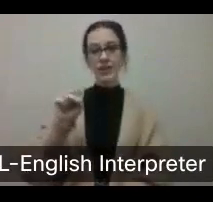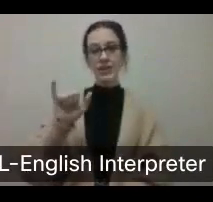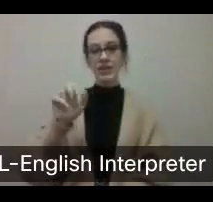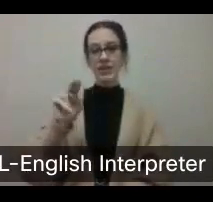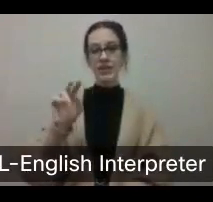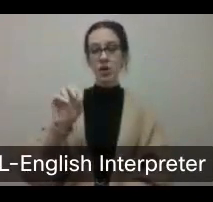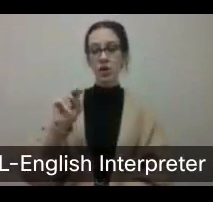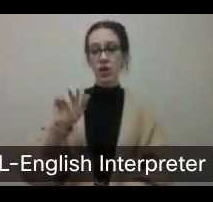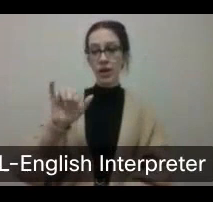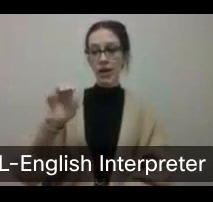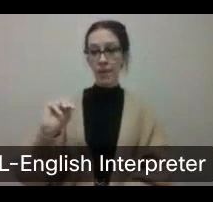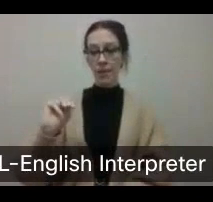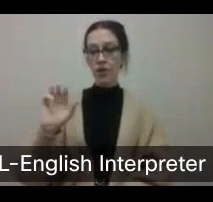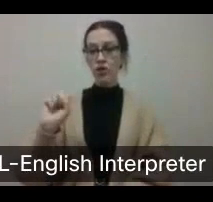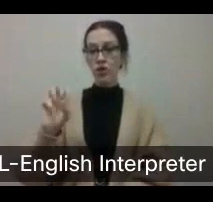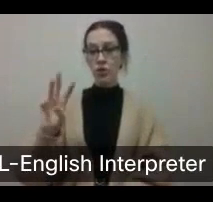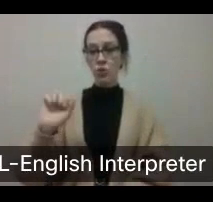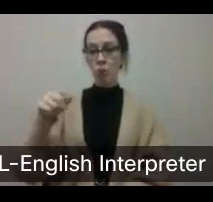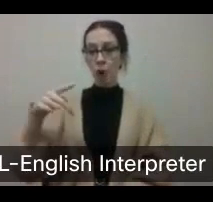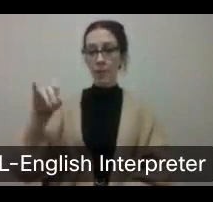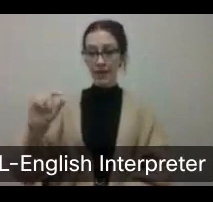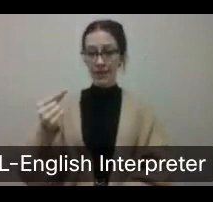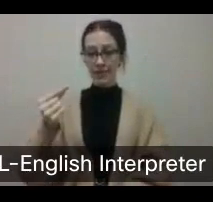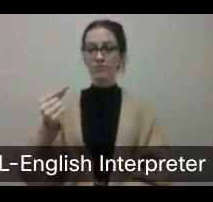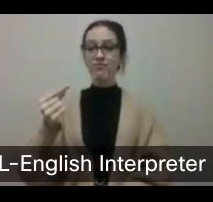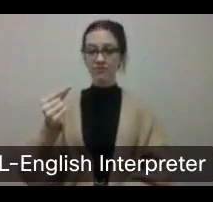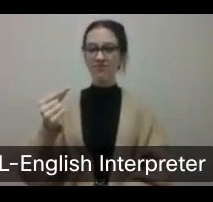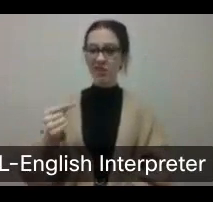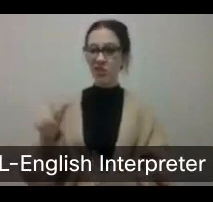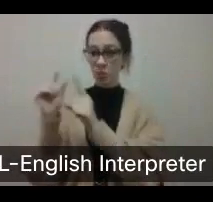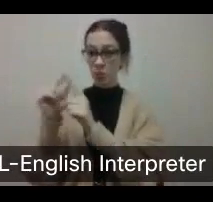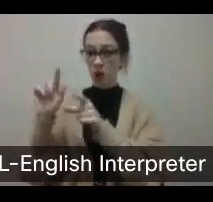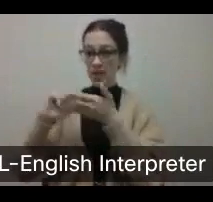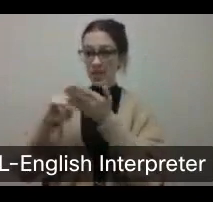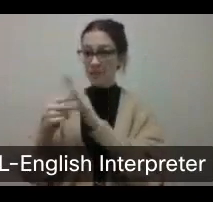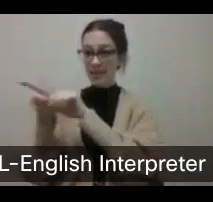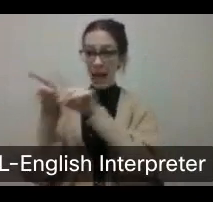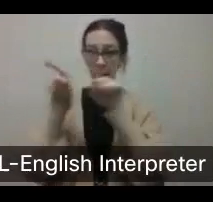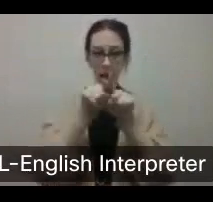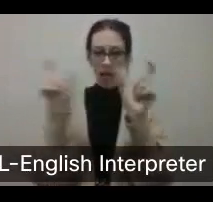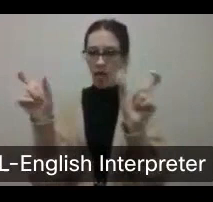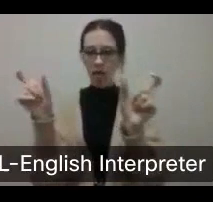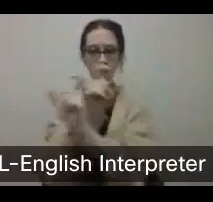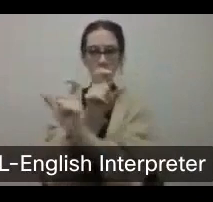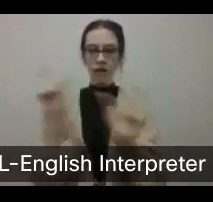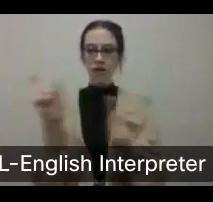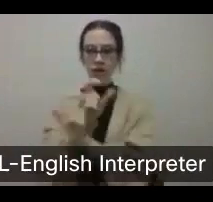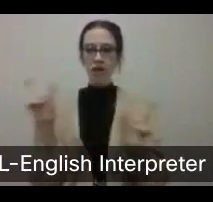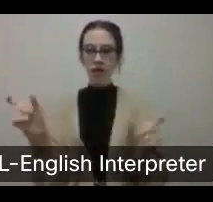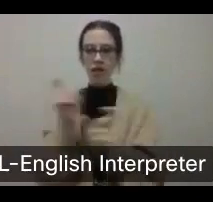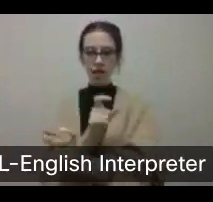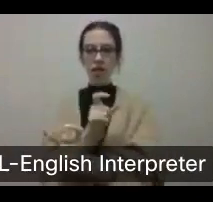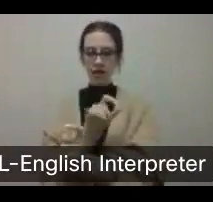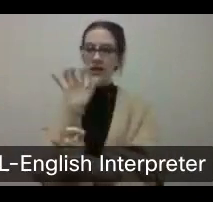And this can lead to unintentional plagiarism. When someone synonym swaps, basically they take the sentence from the